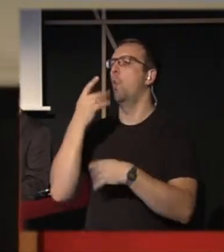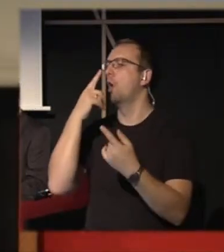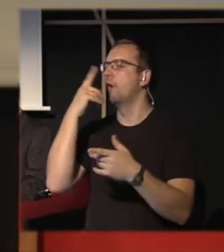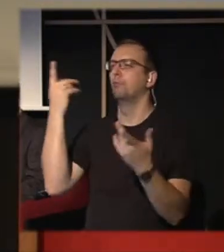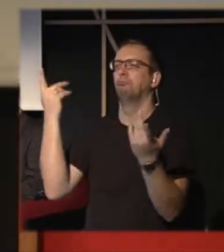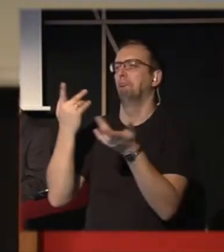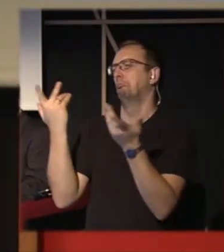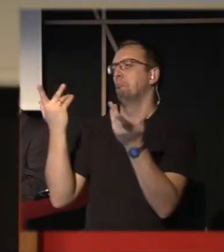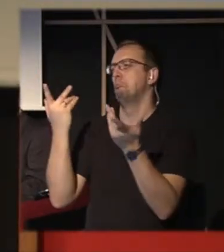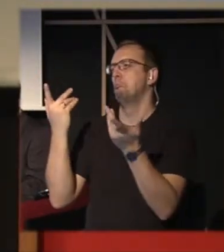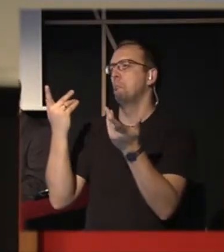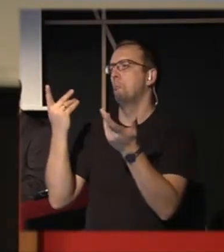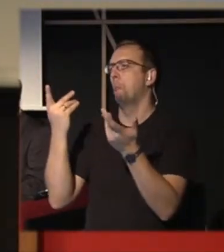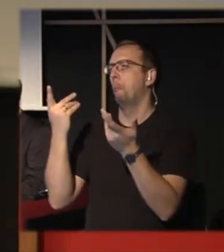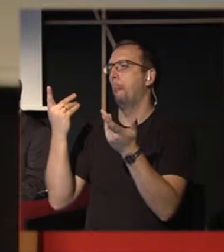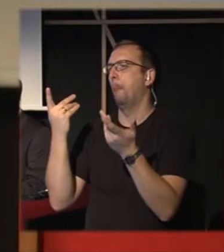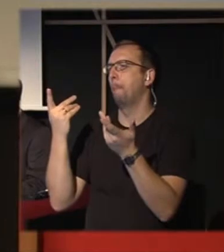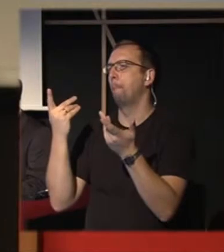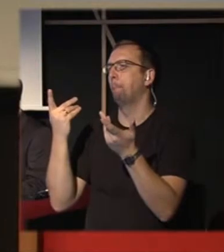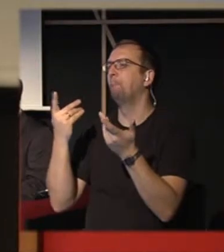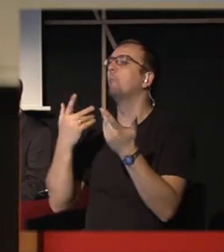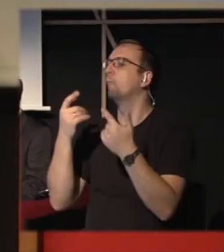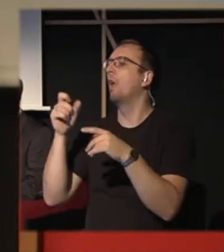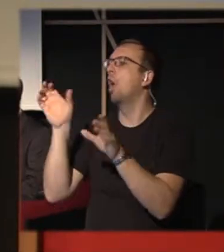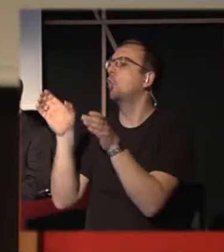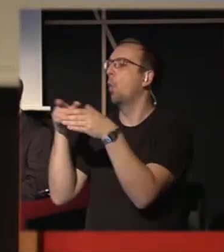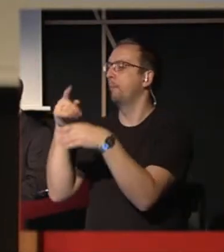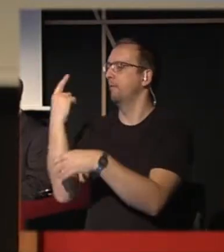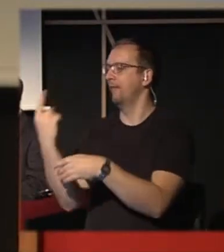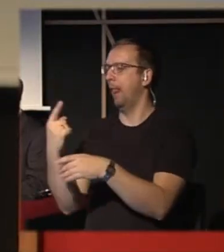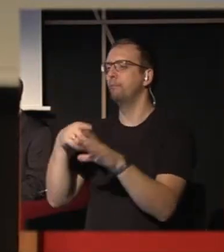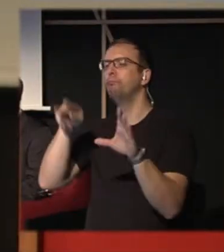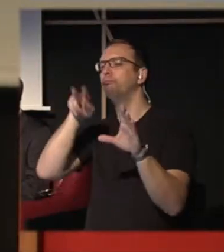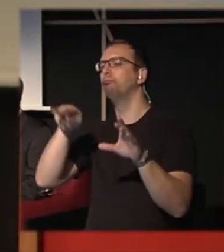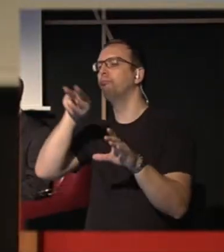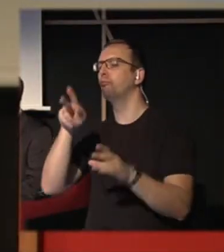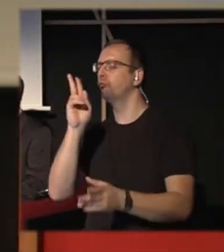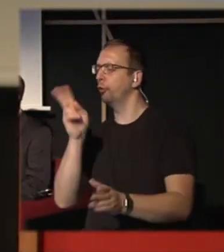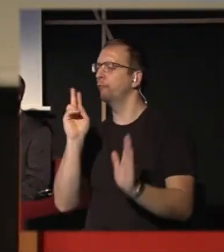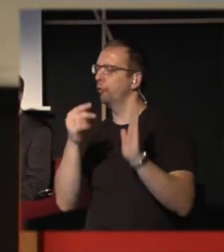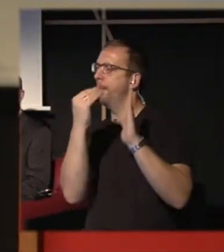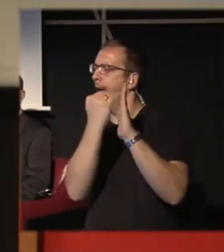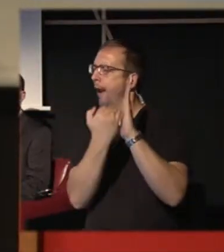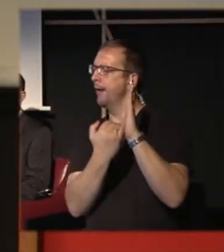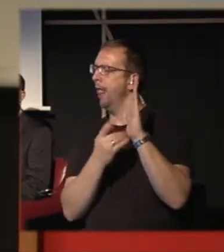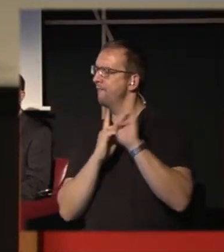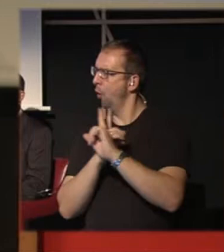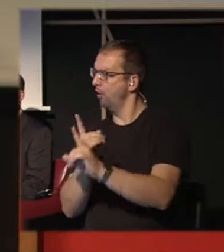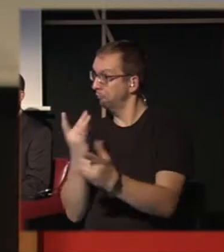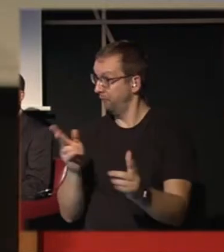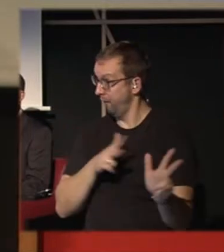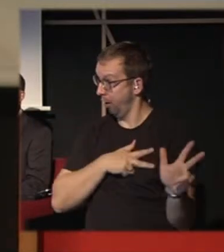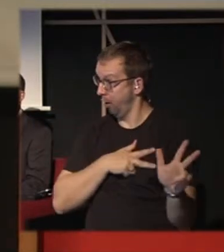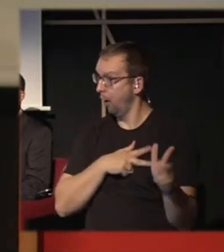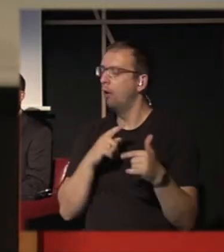intelligence center in charge of benchmarking analyses, research, and providing strategic reports to top decision makers in